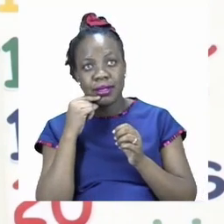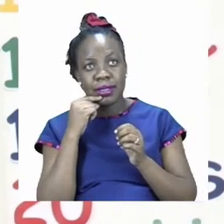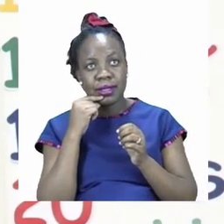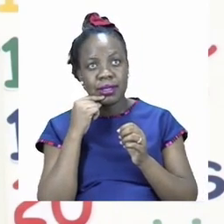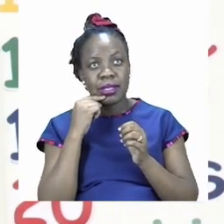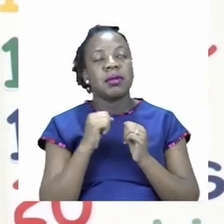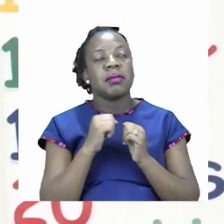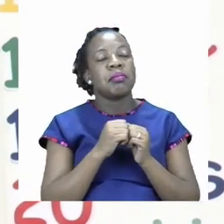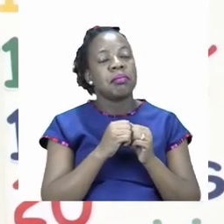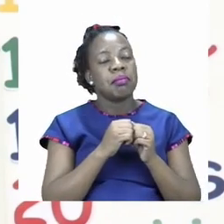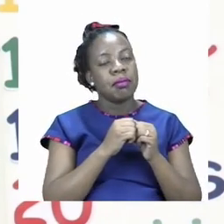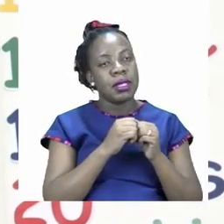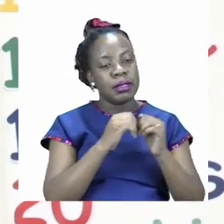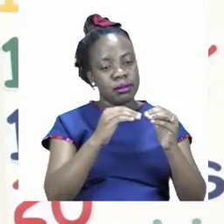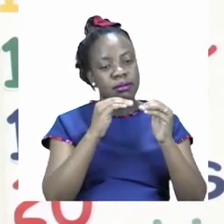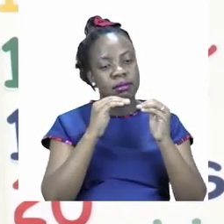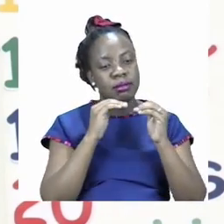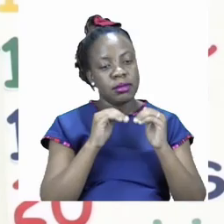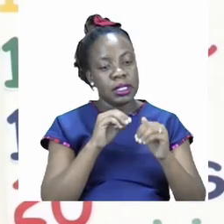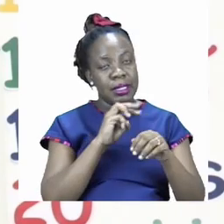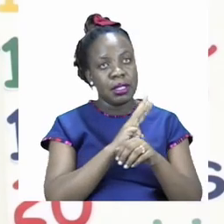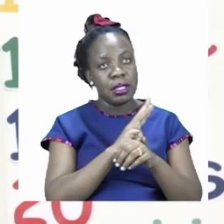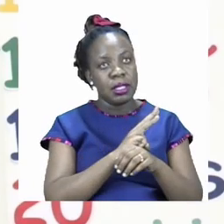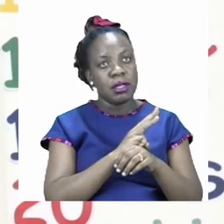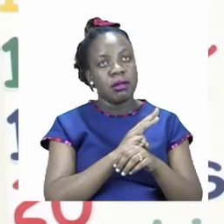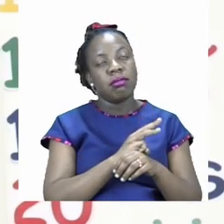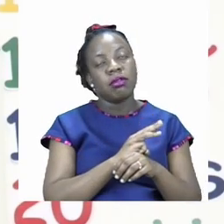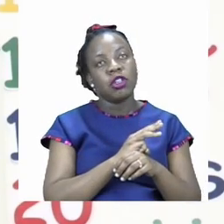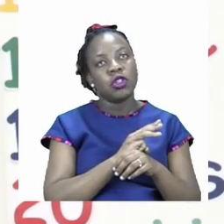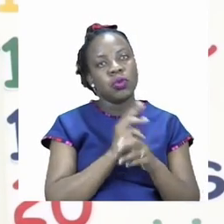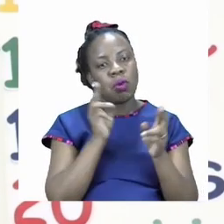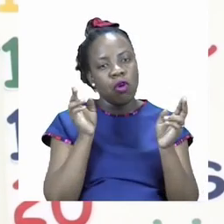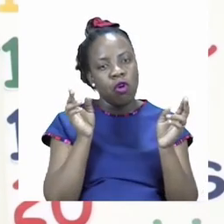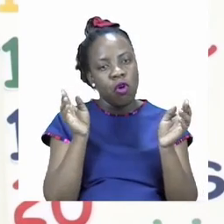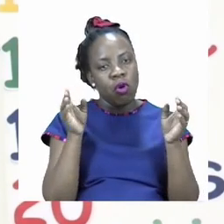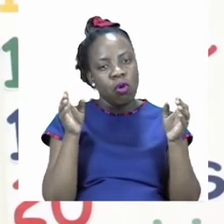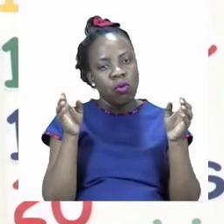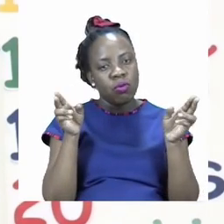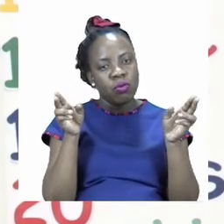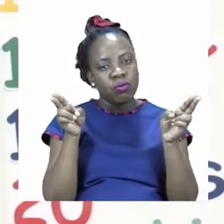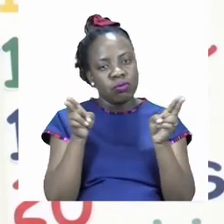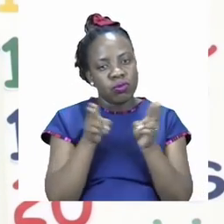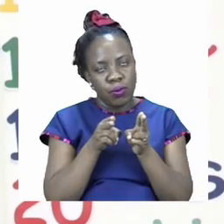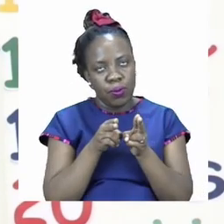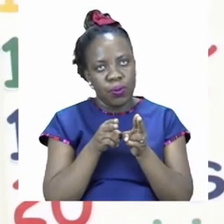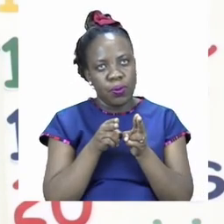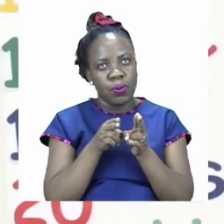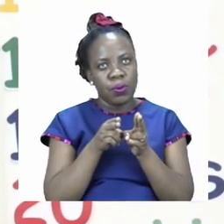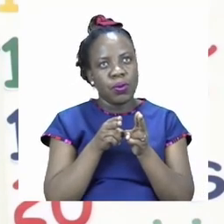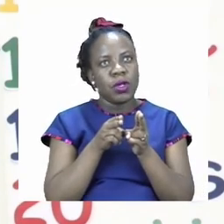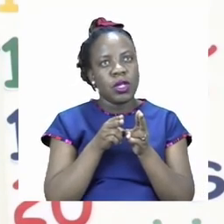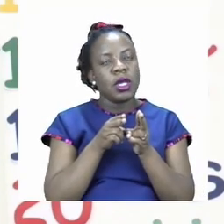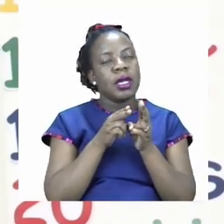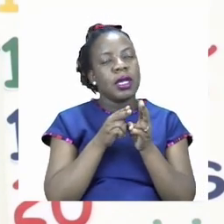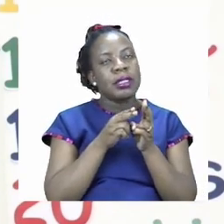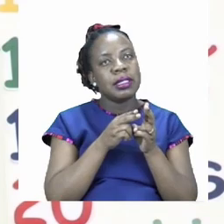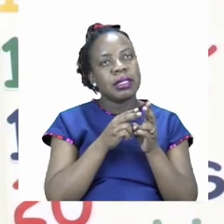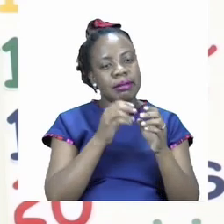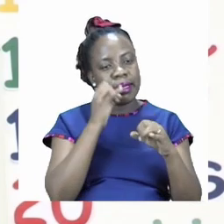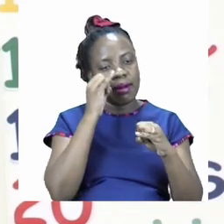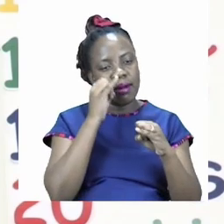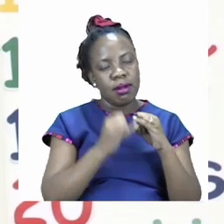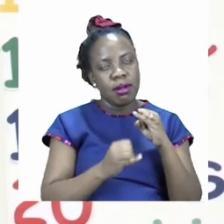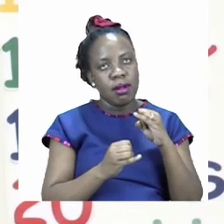which makes it smaller. And then the last part is expanded form. Have fun with all